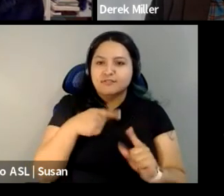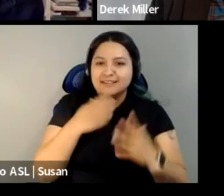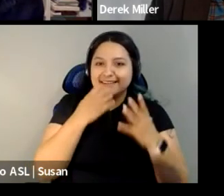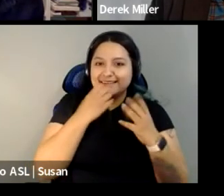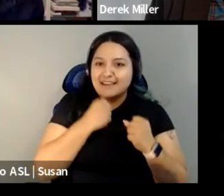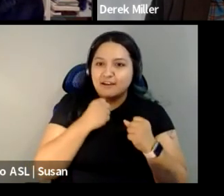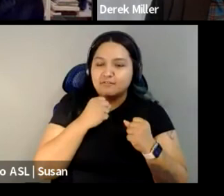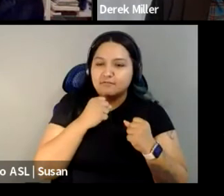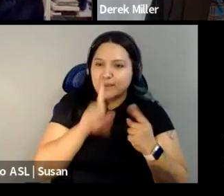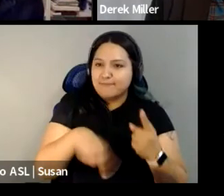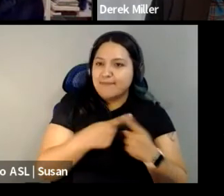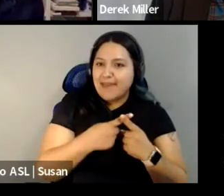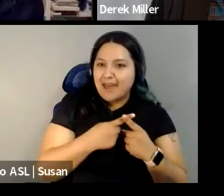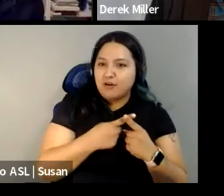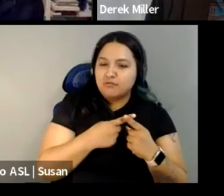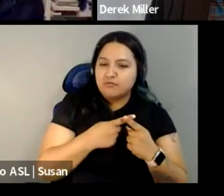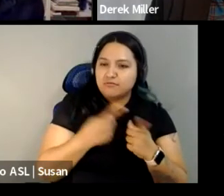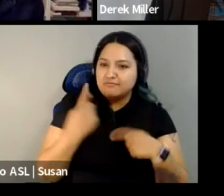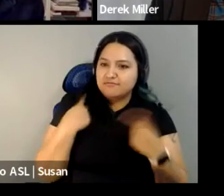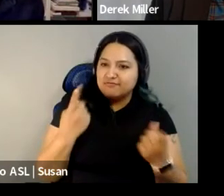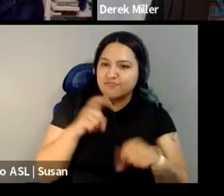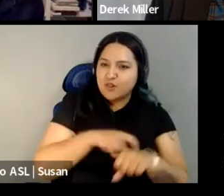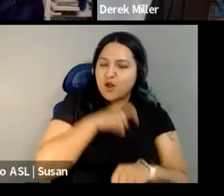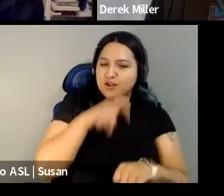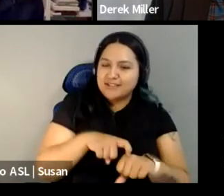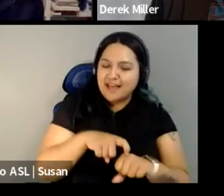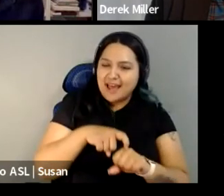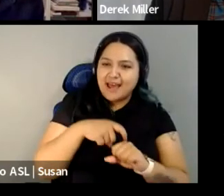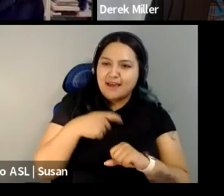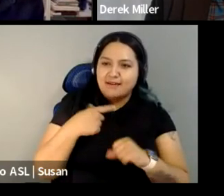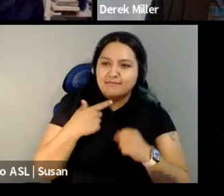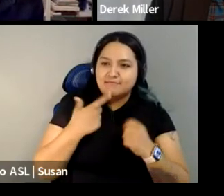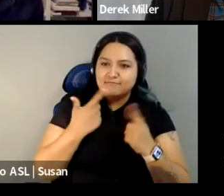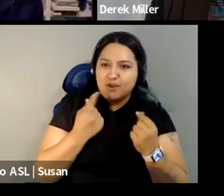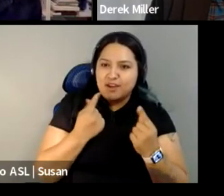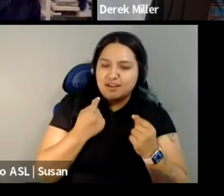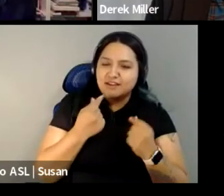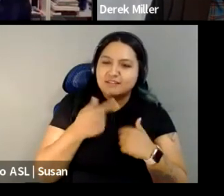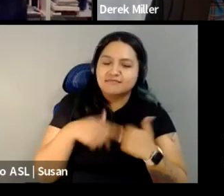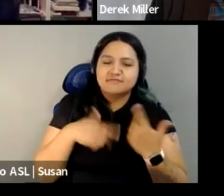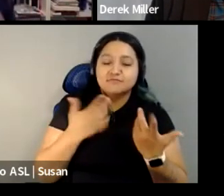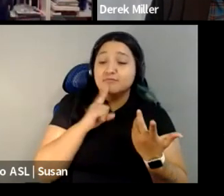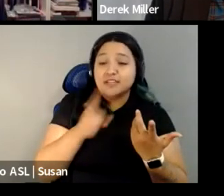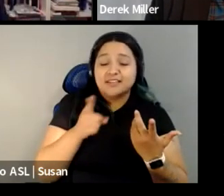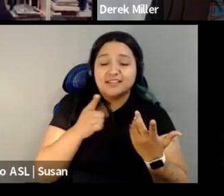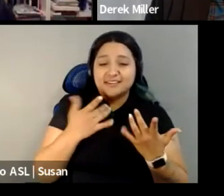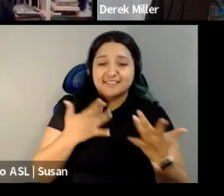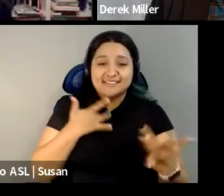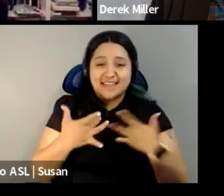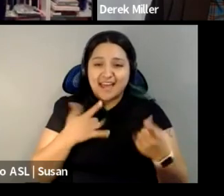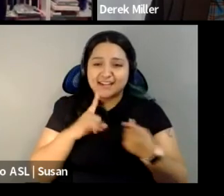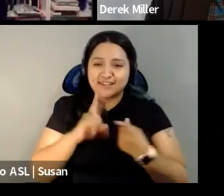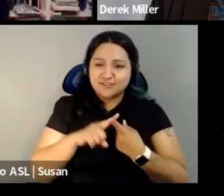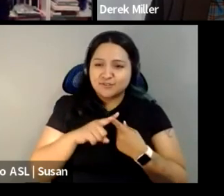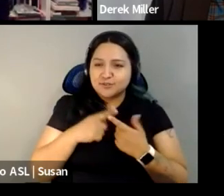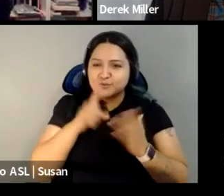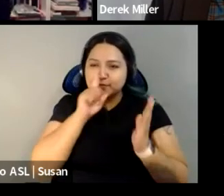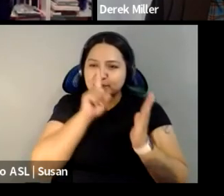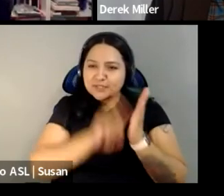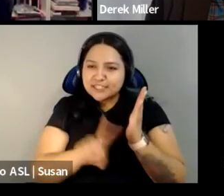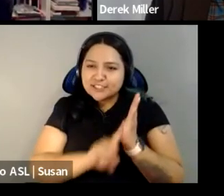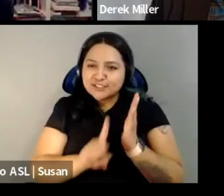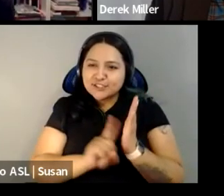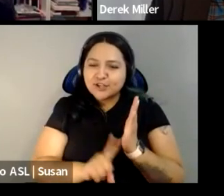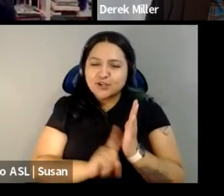long, long time in this discipline, is just how so much exciting scholarship is happening in